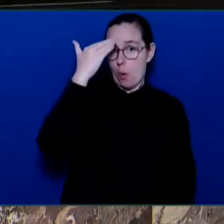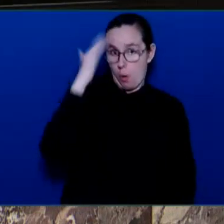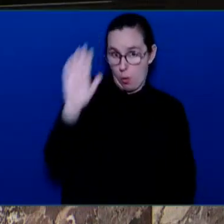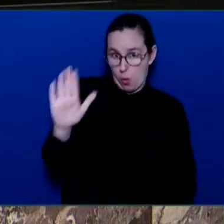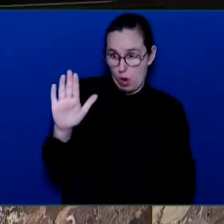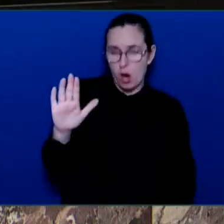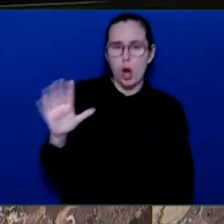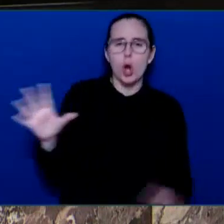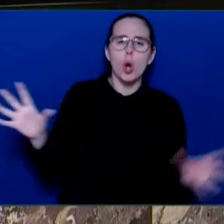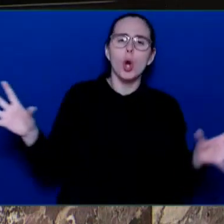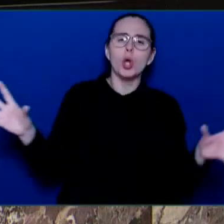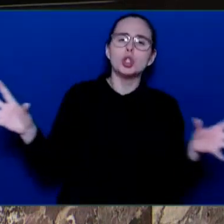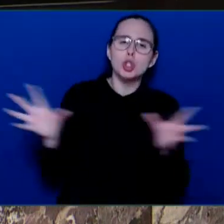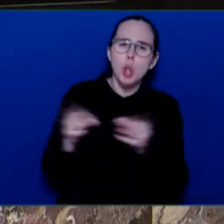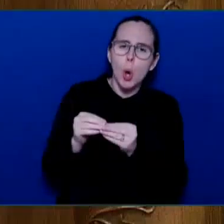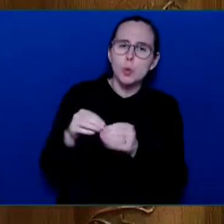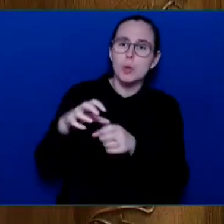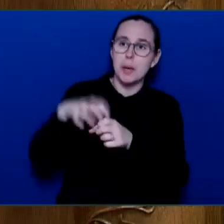for British Columbia?